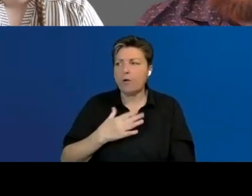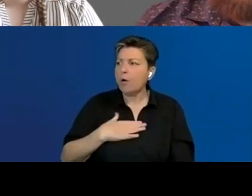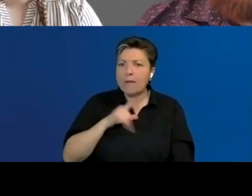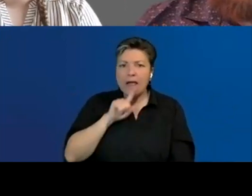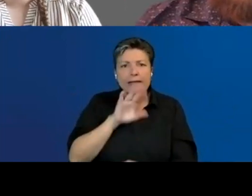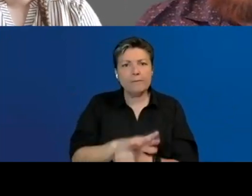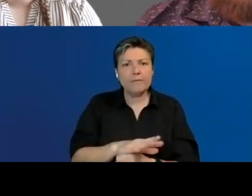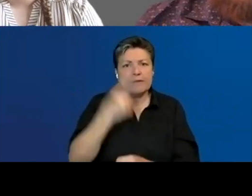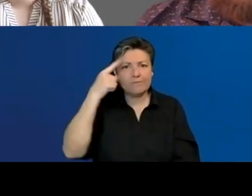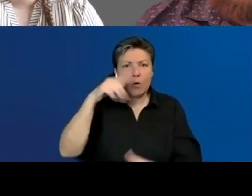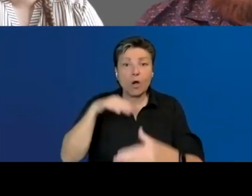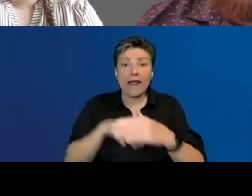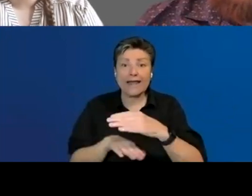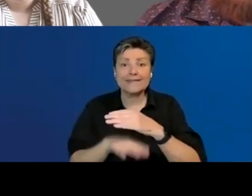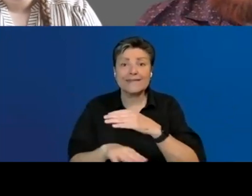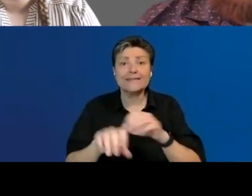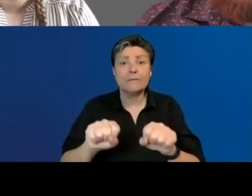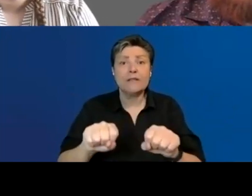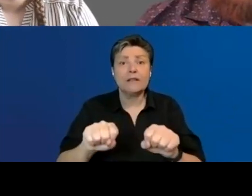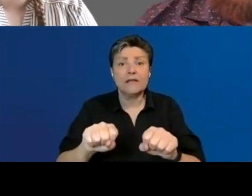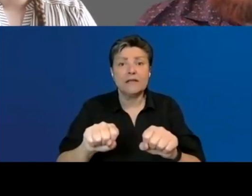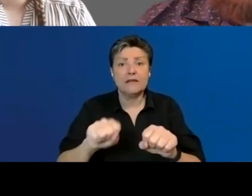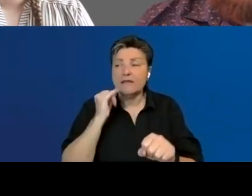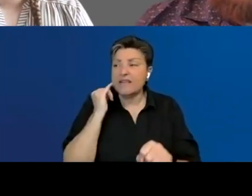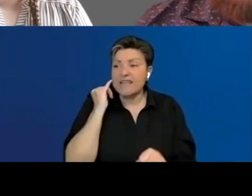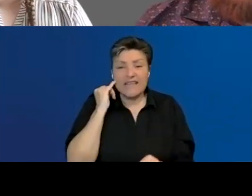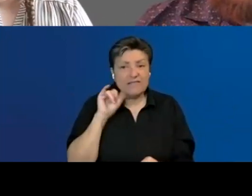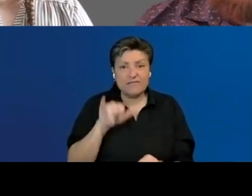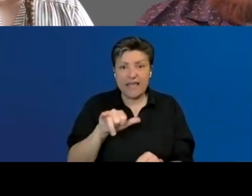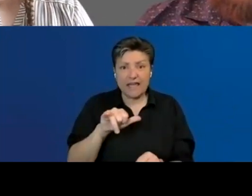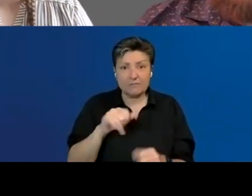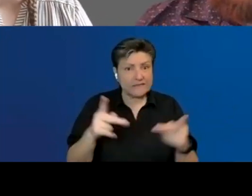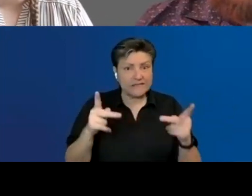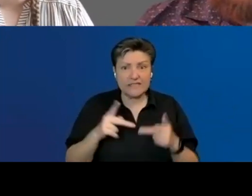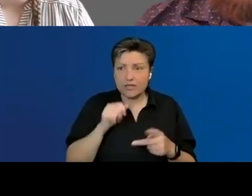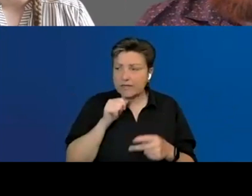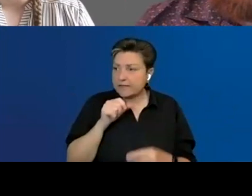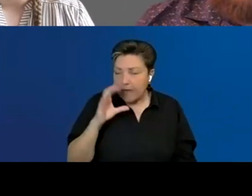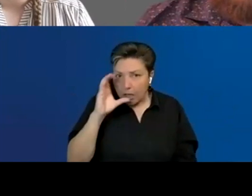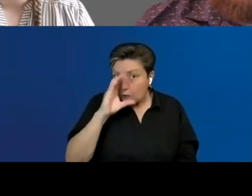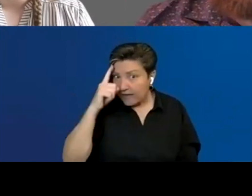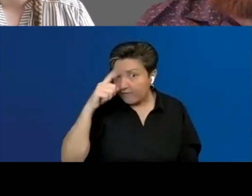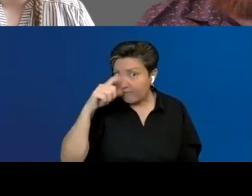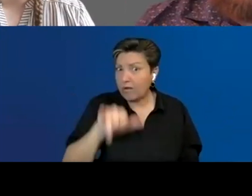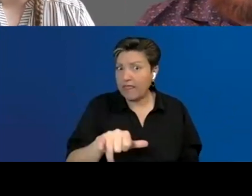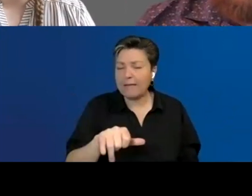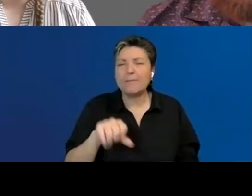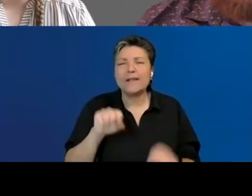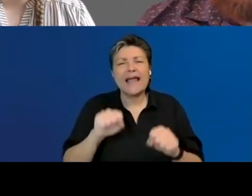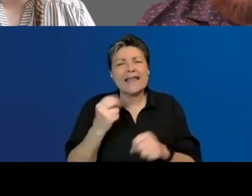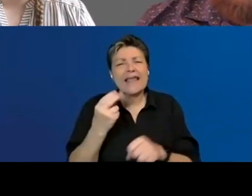even if that's something the job position isn't looking for, I can use that as a story of how I took initiative.